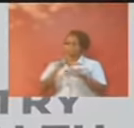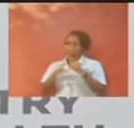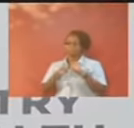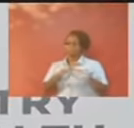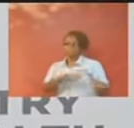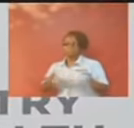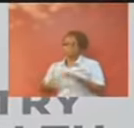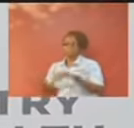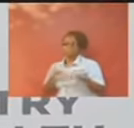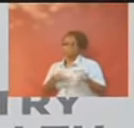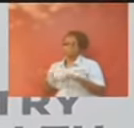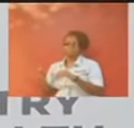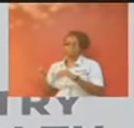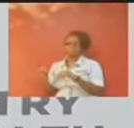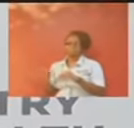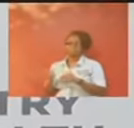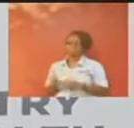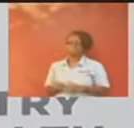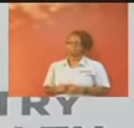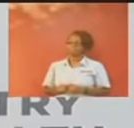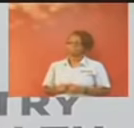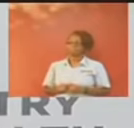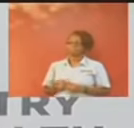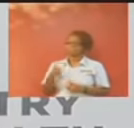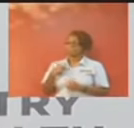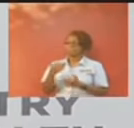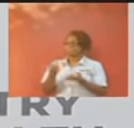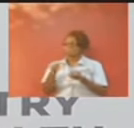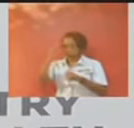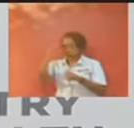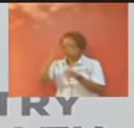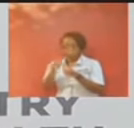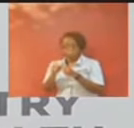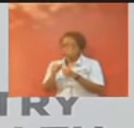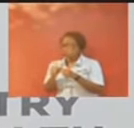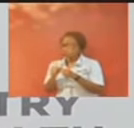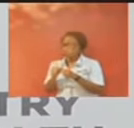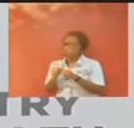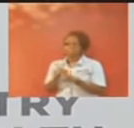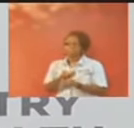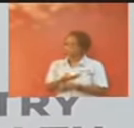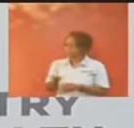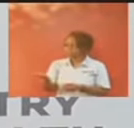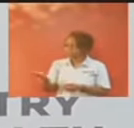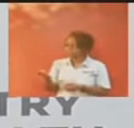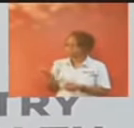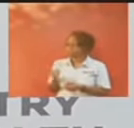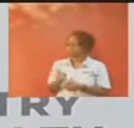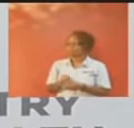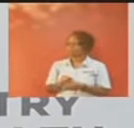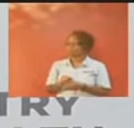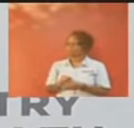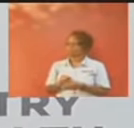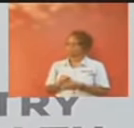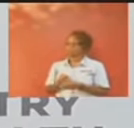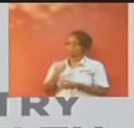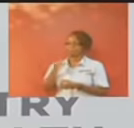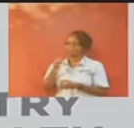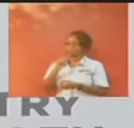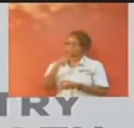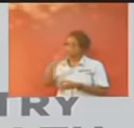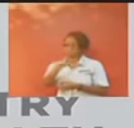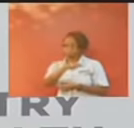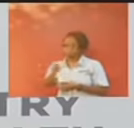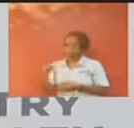I would just like to remind members of the population that the approval for entry into Trinidad and Tobago for a